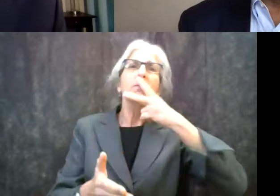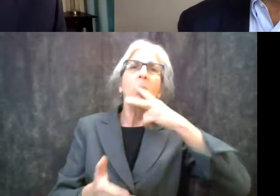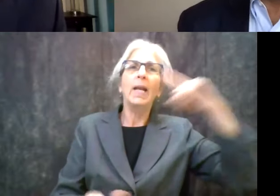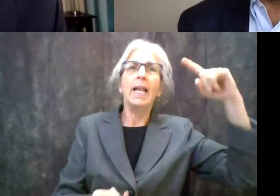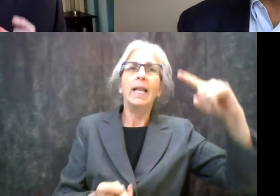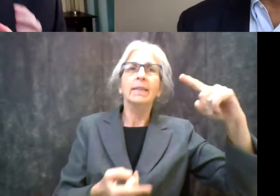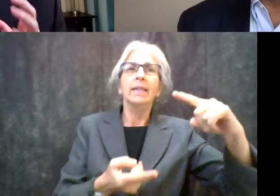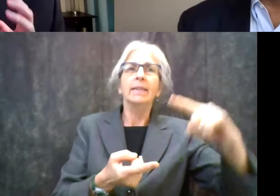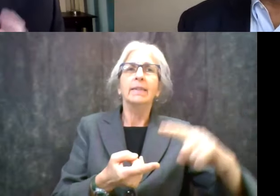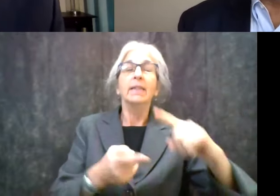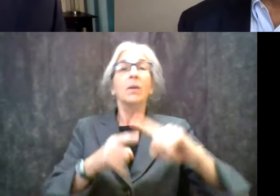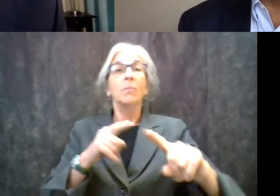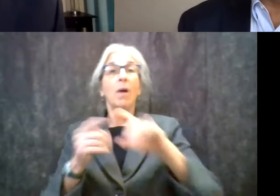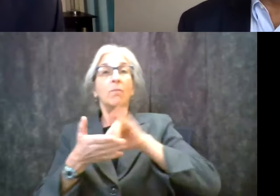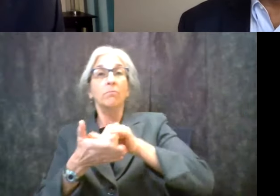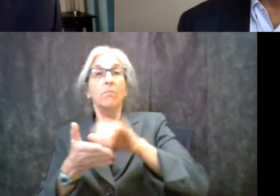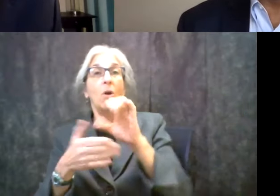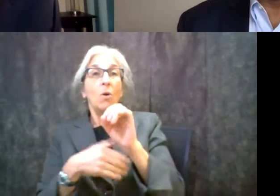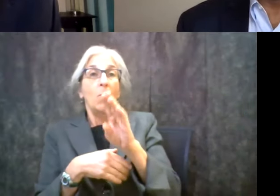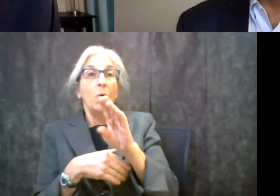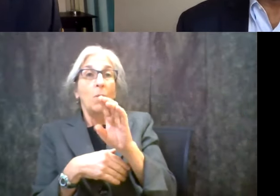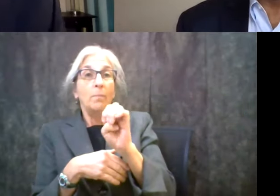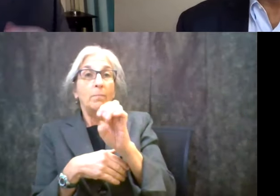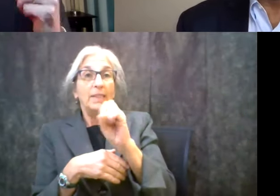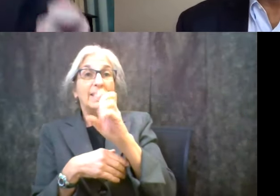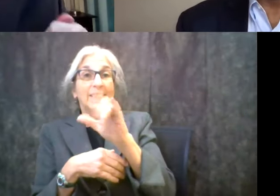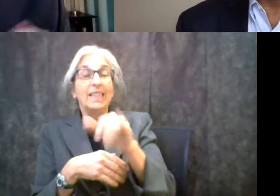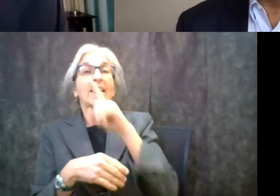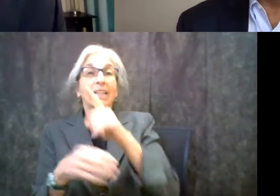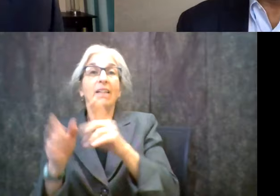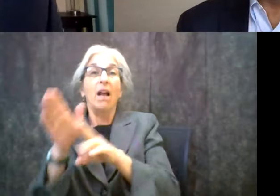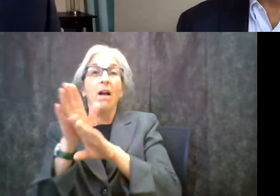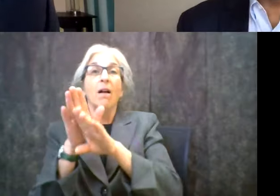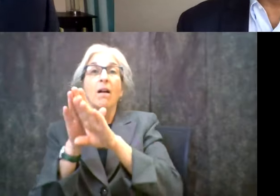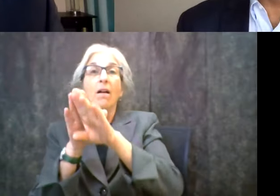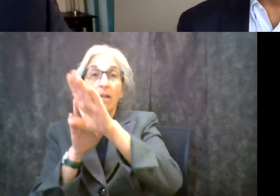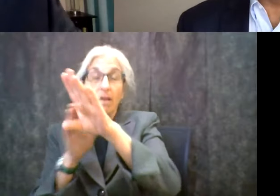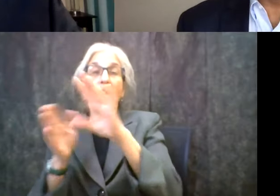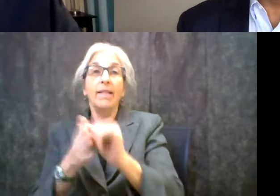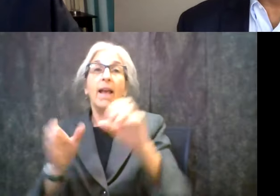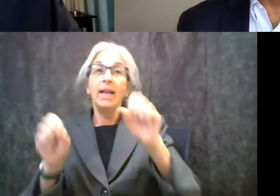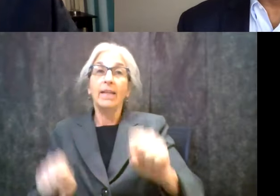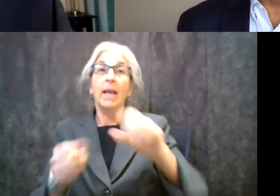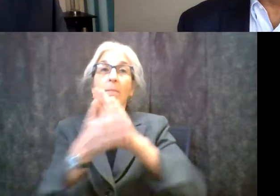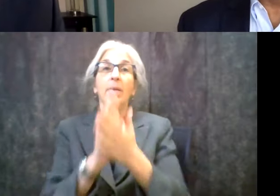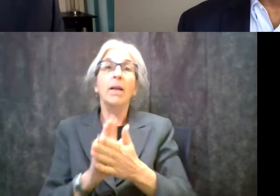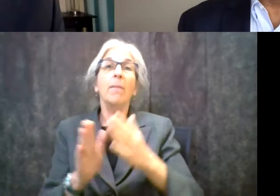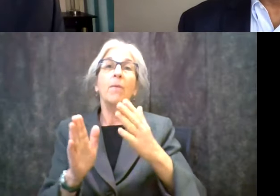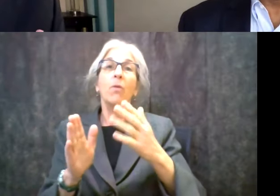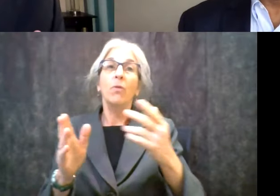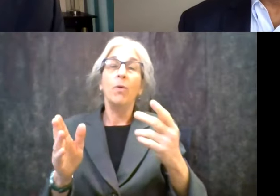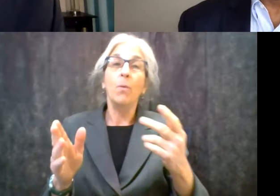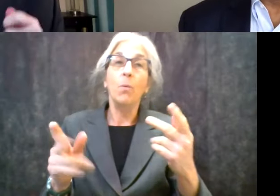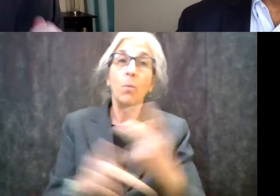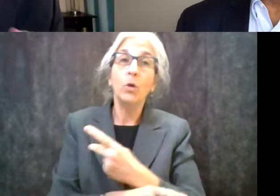is epidemic in the United States, may become the leading cause of cancer in the United States, the leading preventable cause of cancer in the United States. And so, you know,